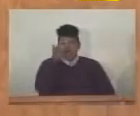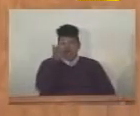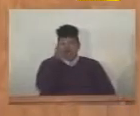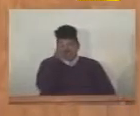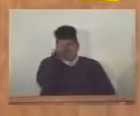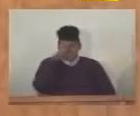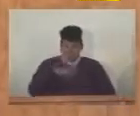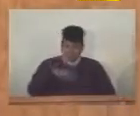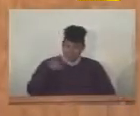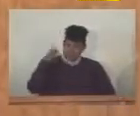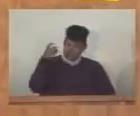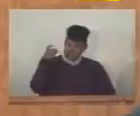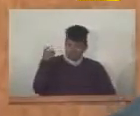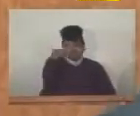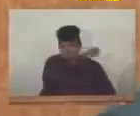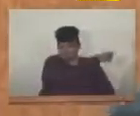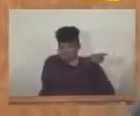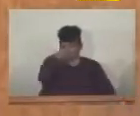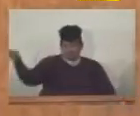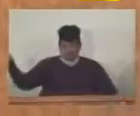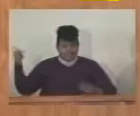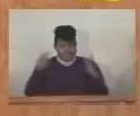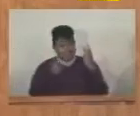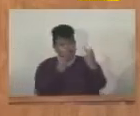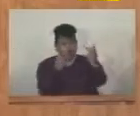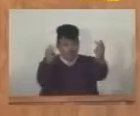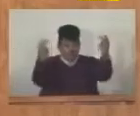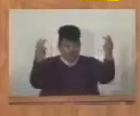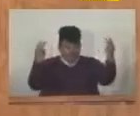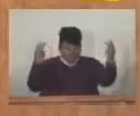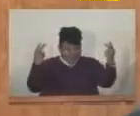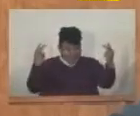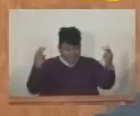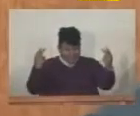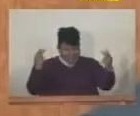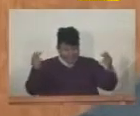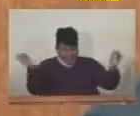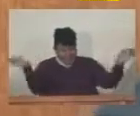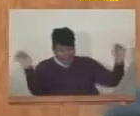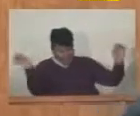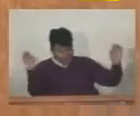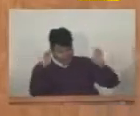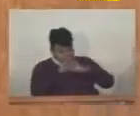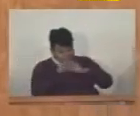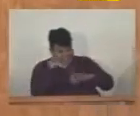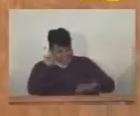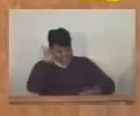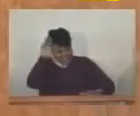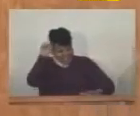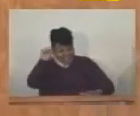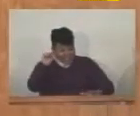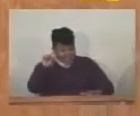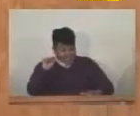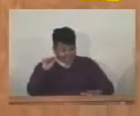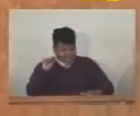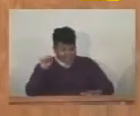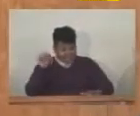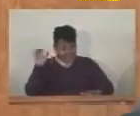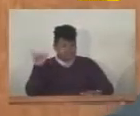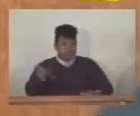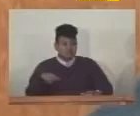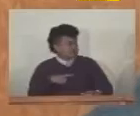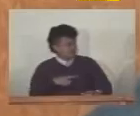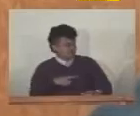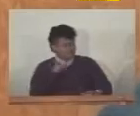shoot up a funeral in the bounds of that state of emergency, that's contempt for the state